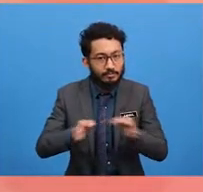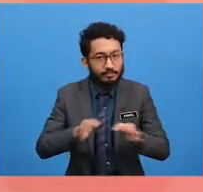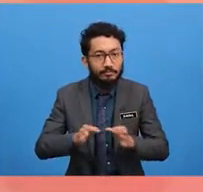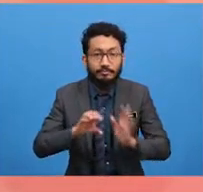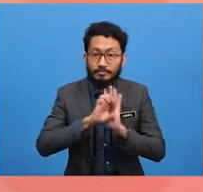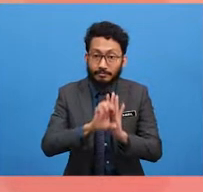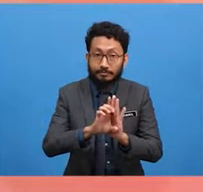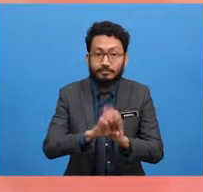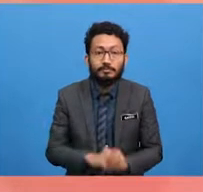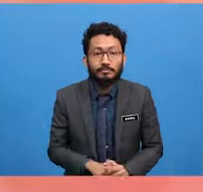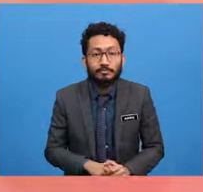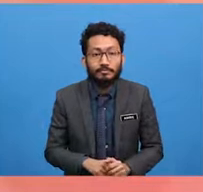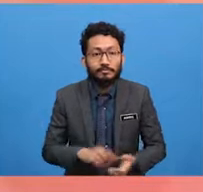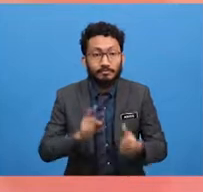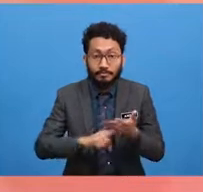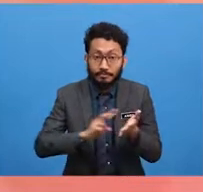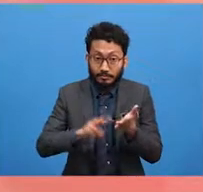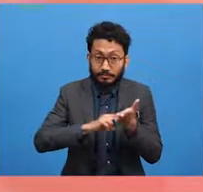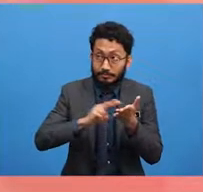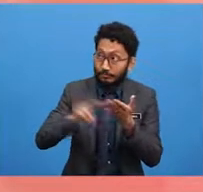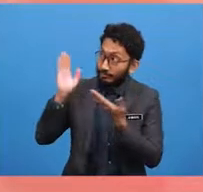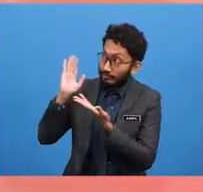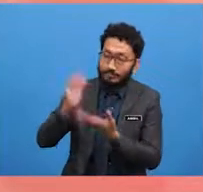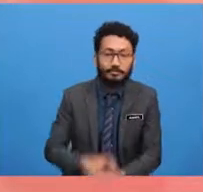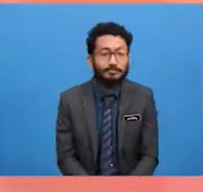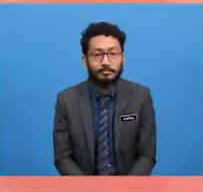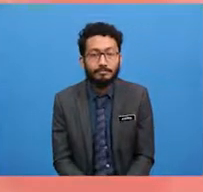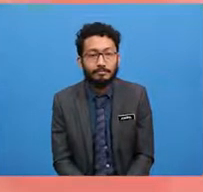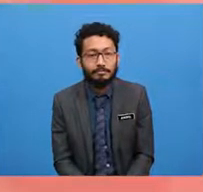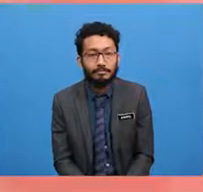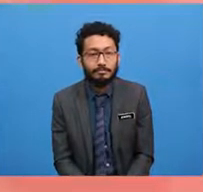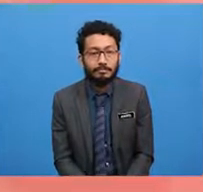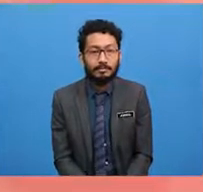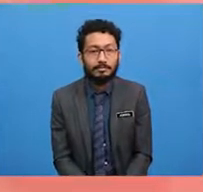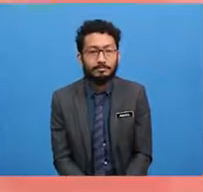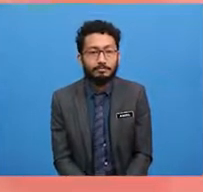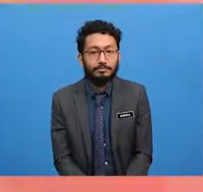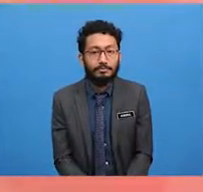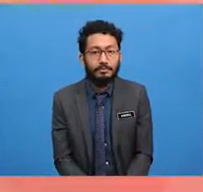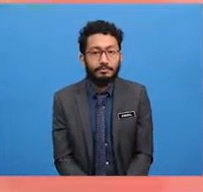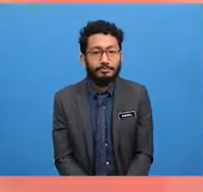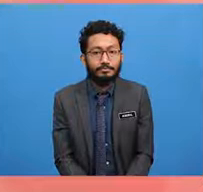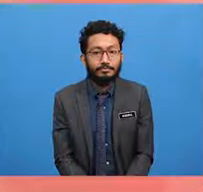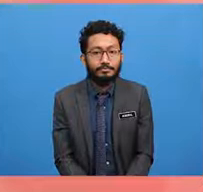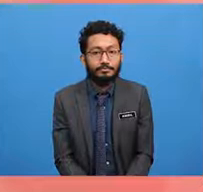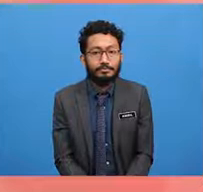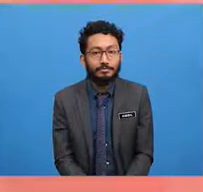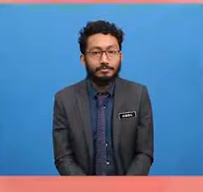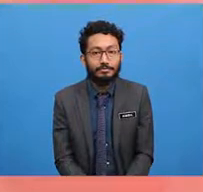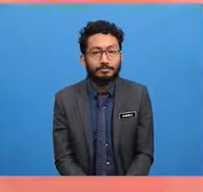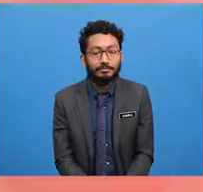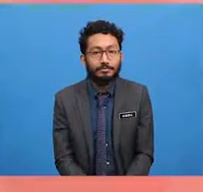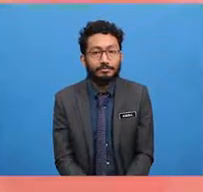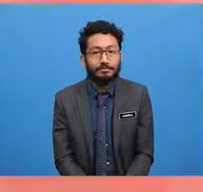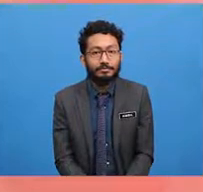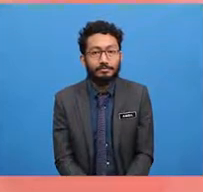example, go down High Road for about 200 meters until you come to the traffic lights. Turn left